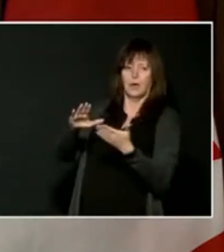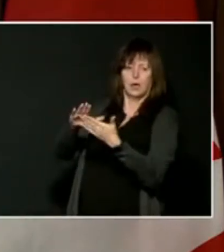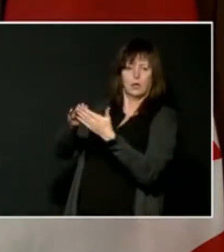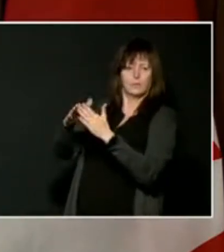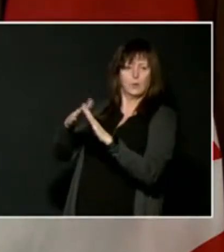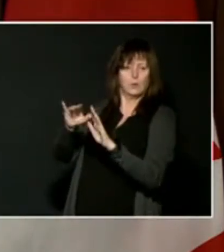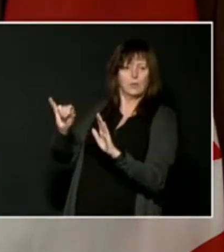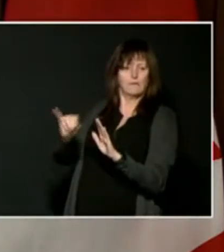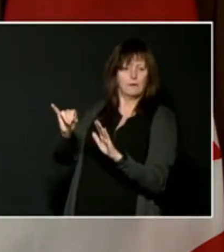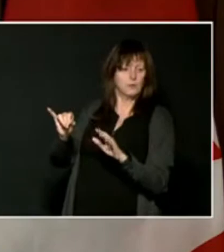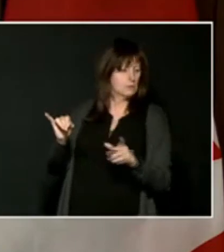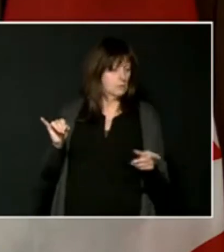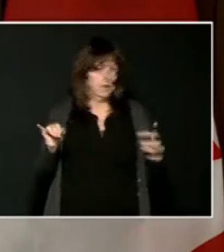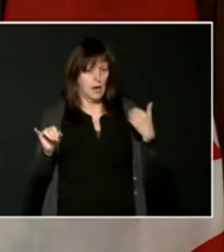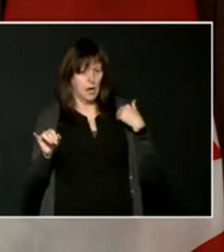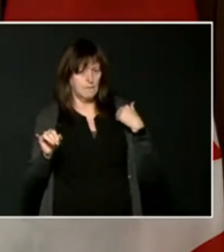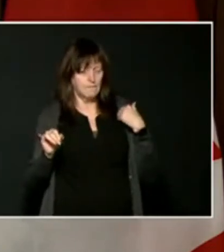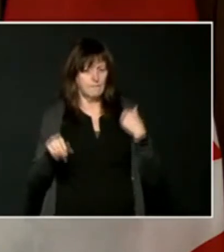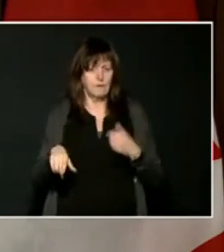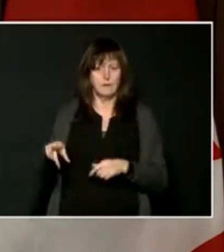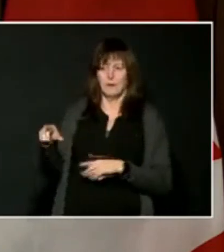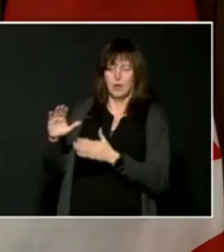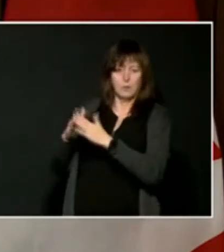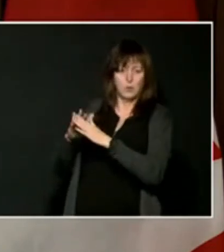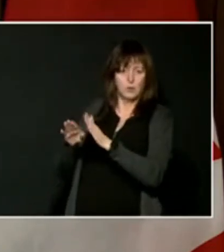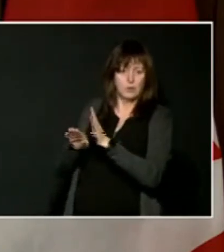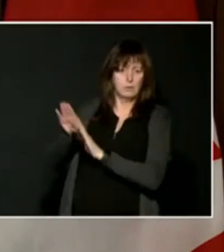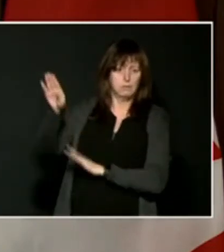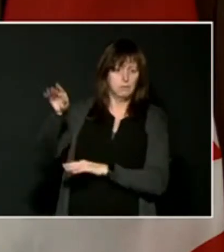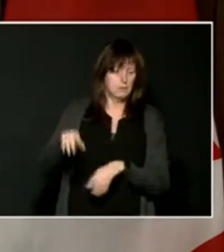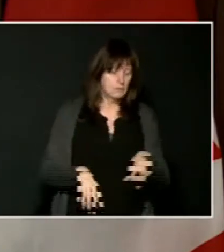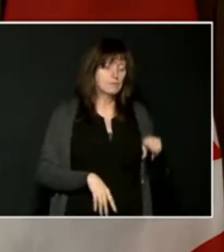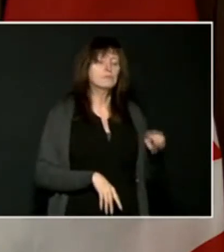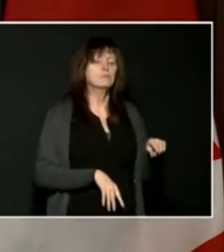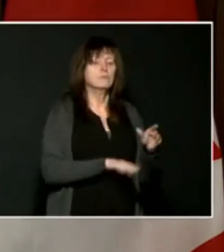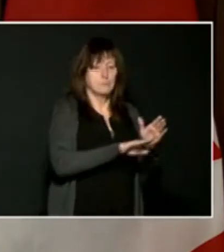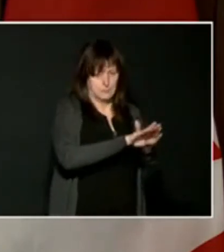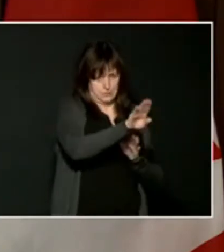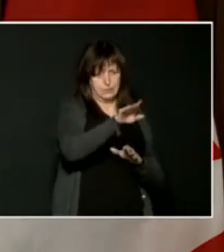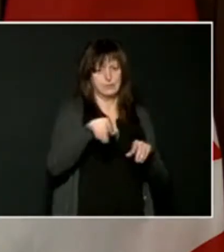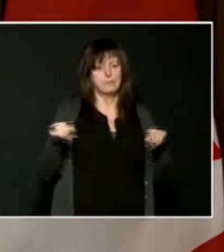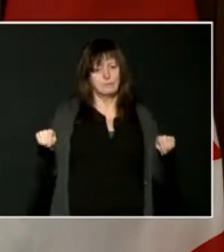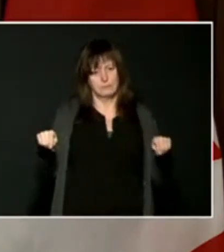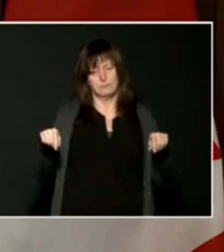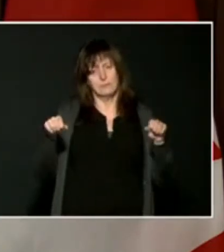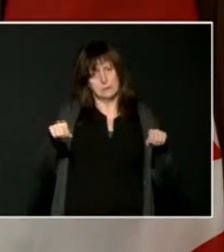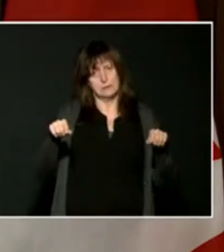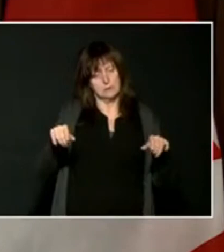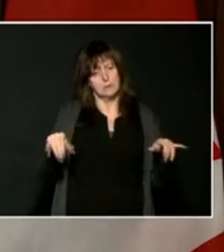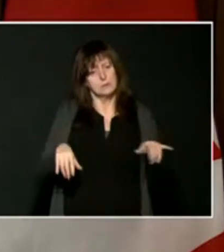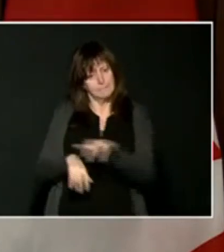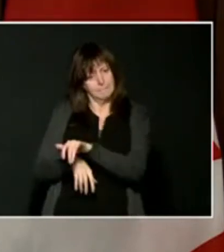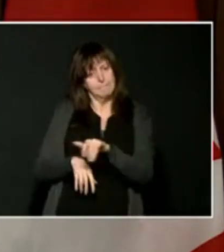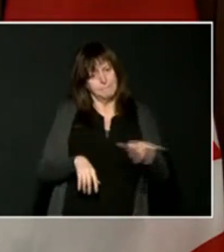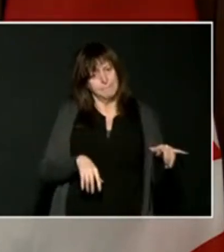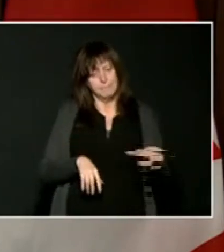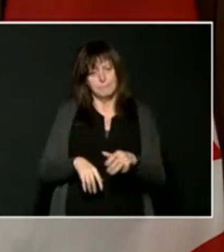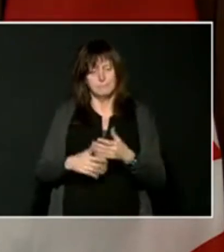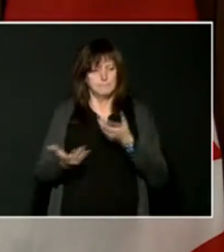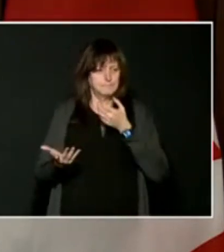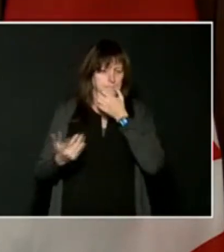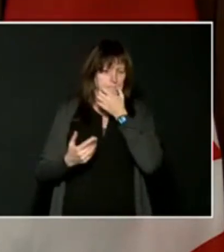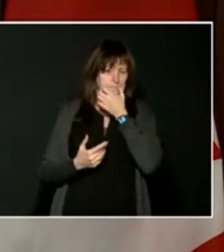the community, the schools amplify this. This is a very, very, very hard trade-off. We